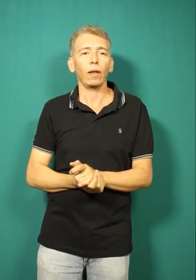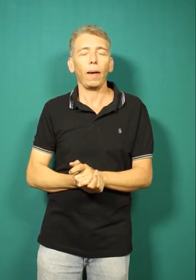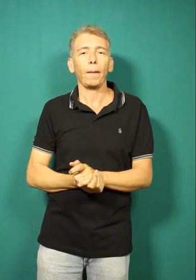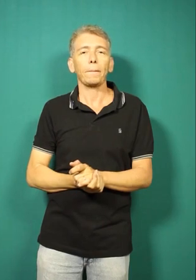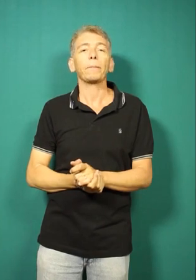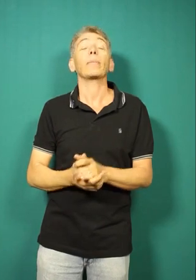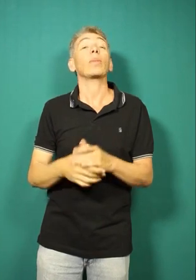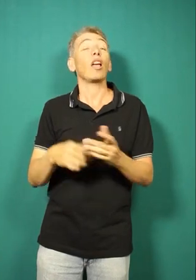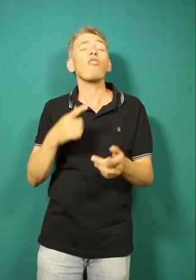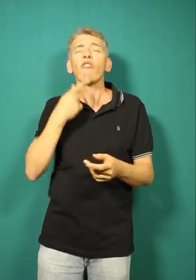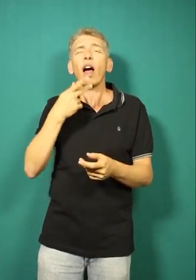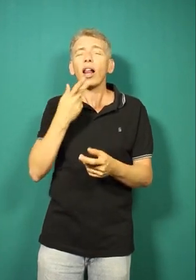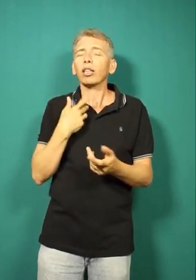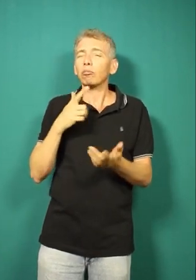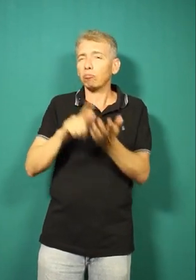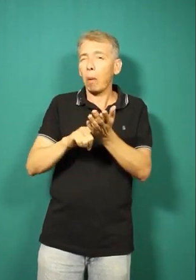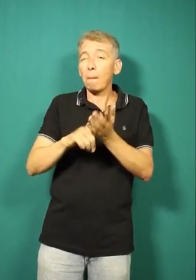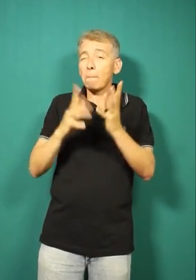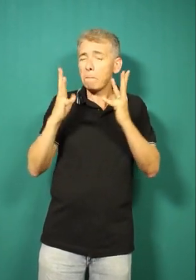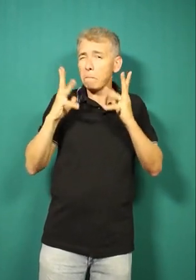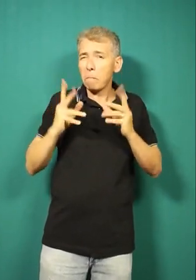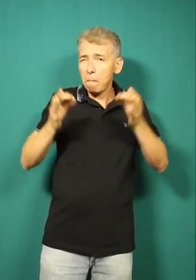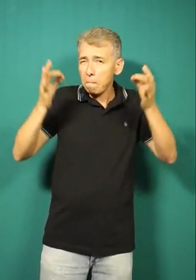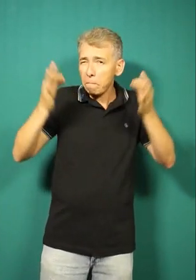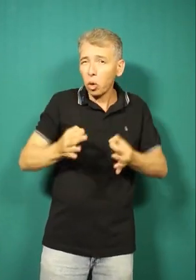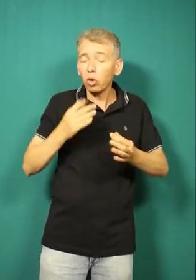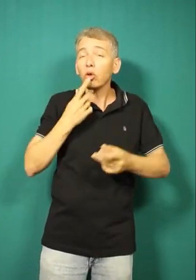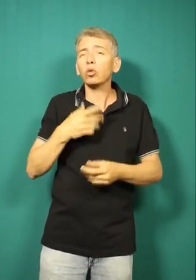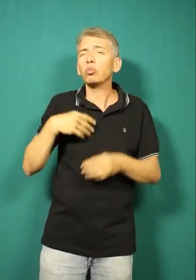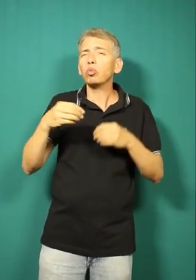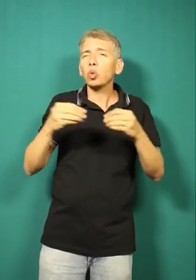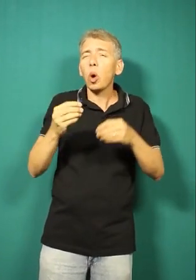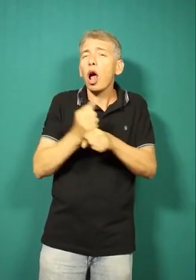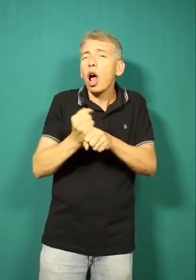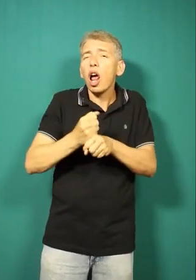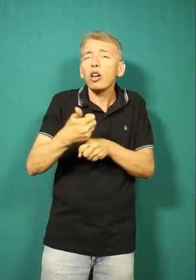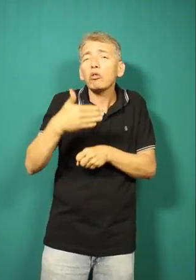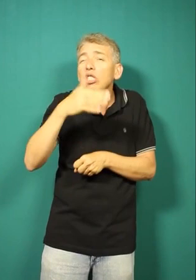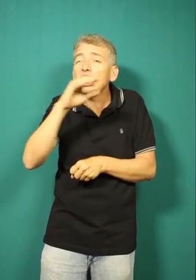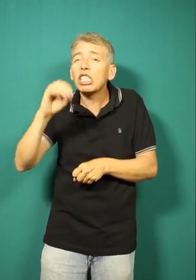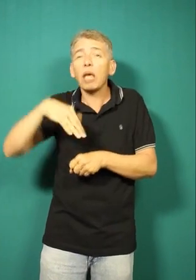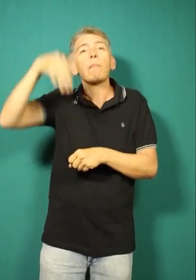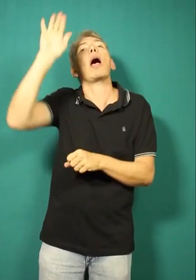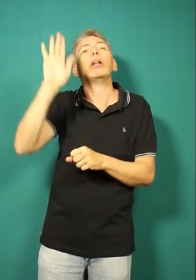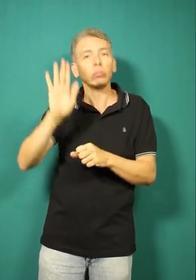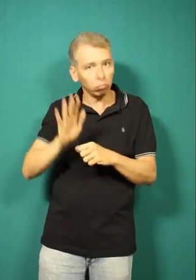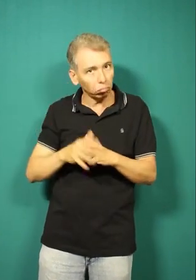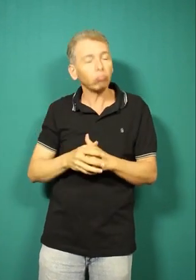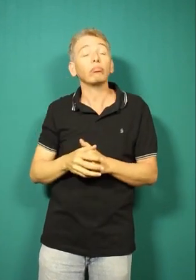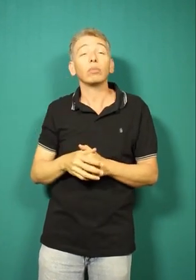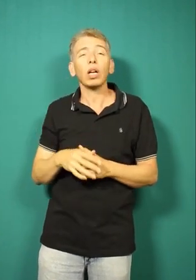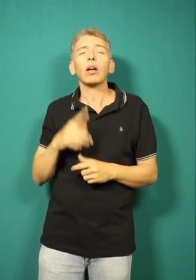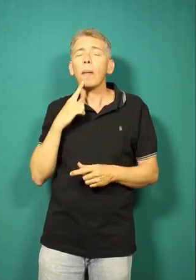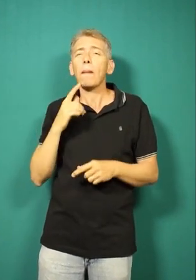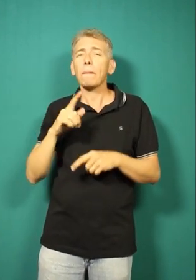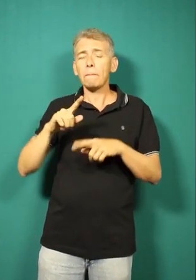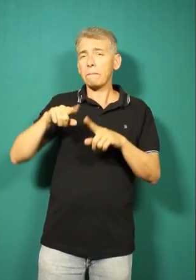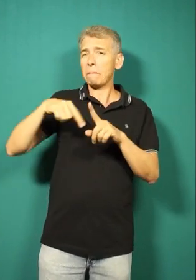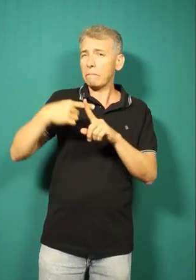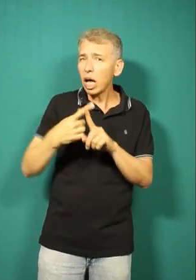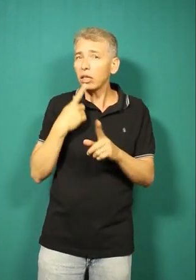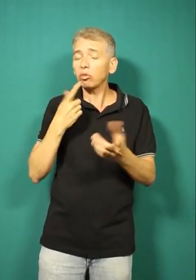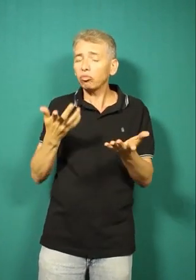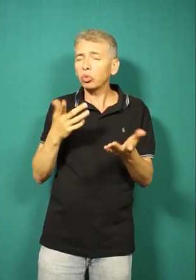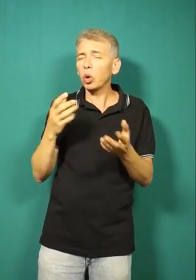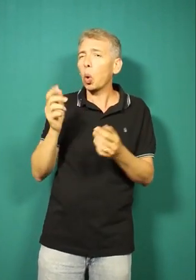It is said that pure washi paper is durable for hundreds of years. Additionally, the exceptional